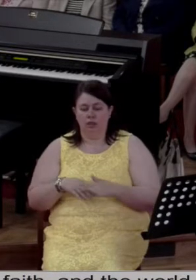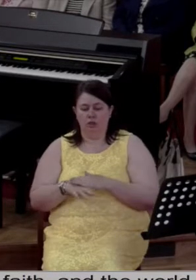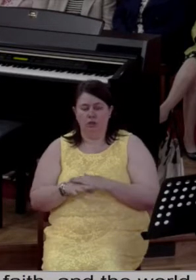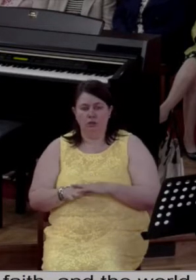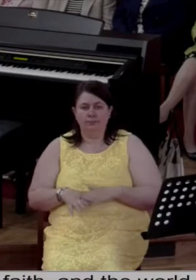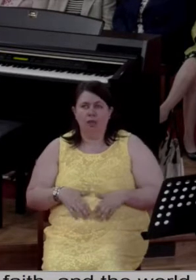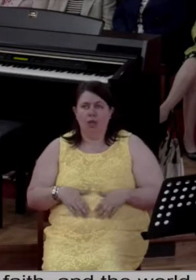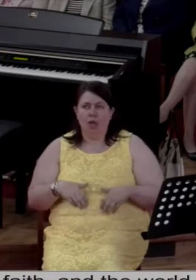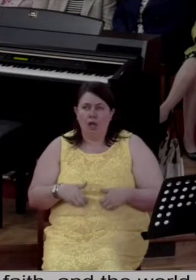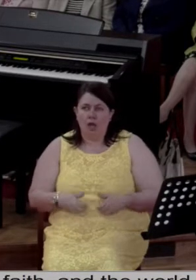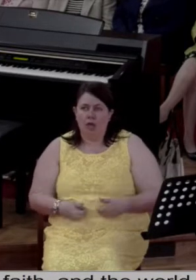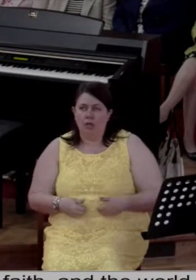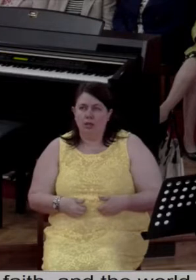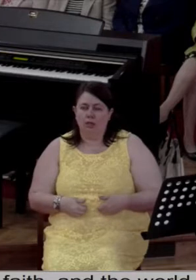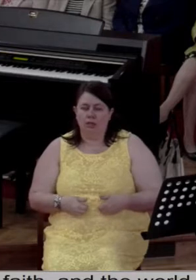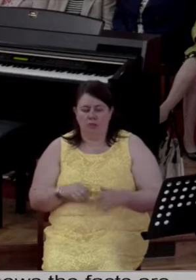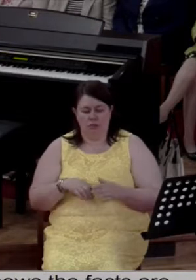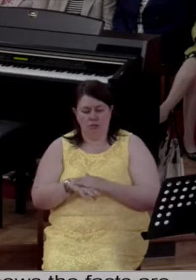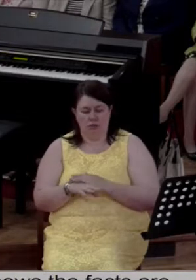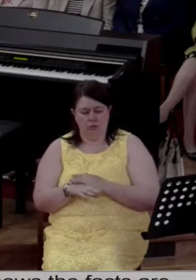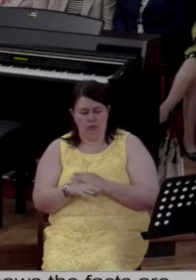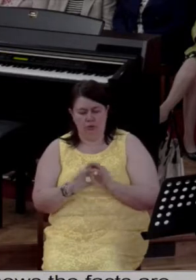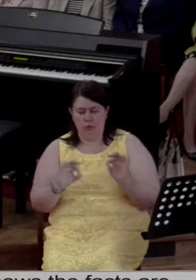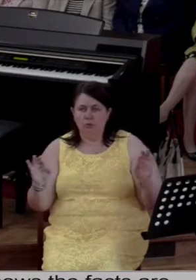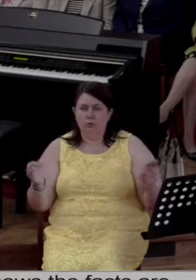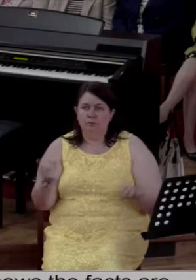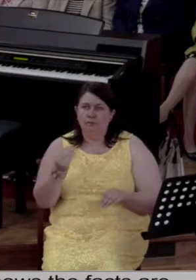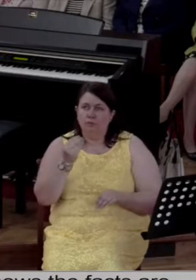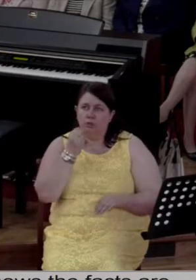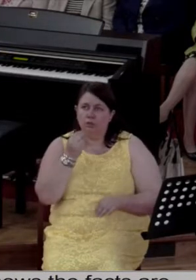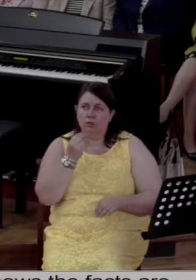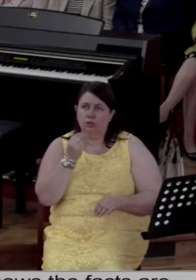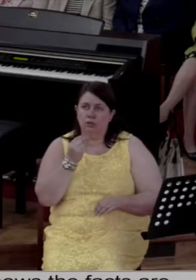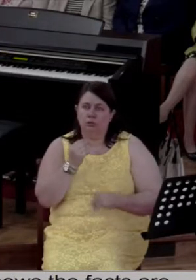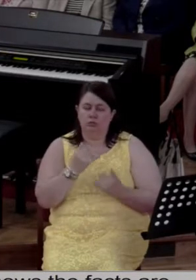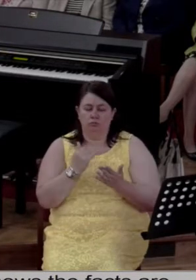starvation or malnutrition.